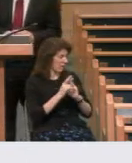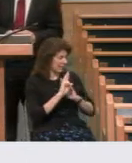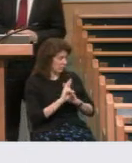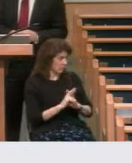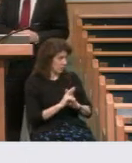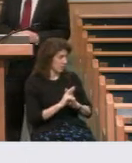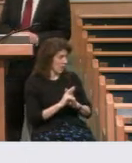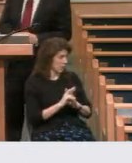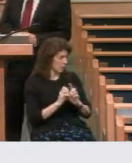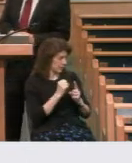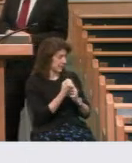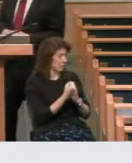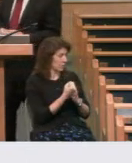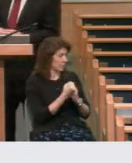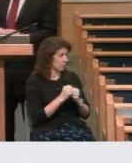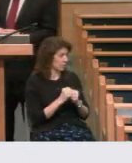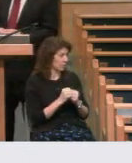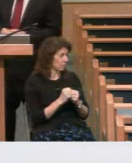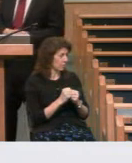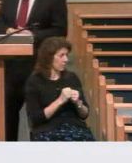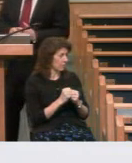in this situation?